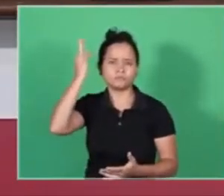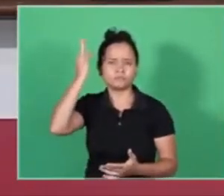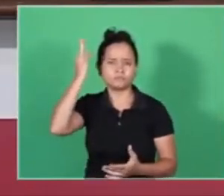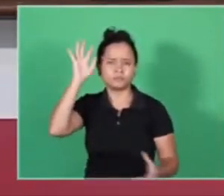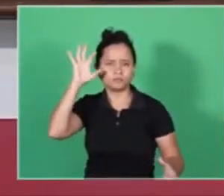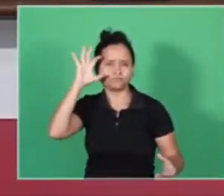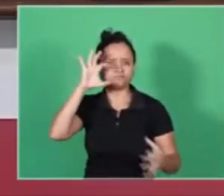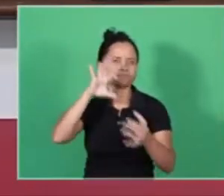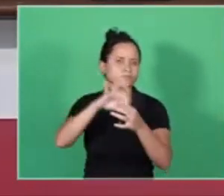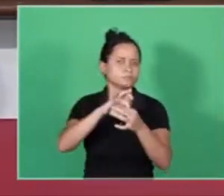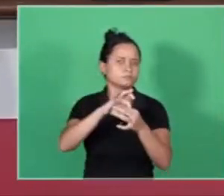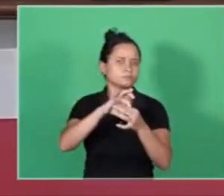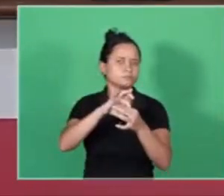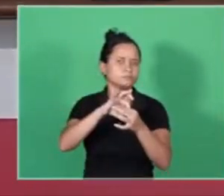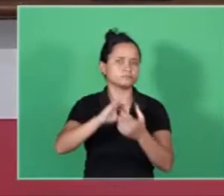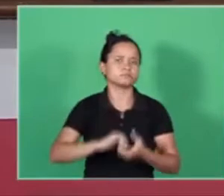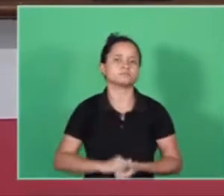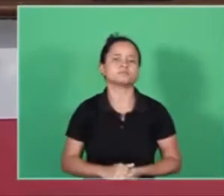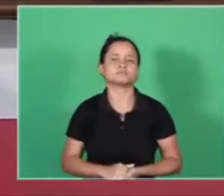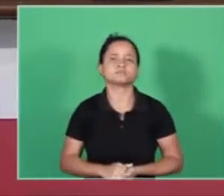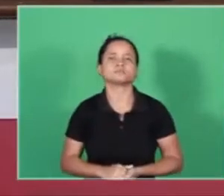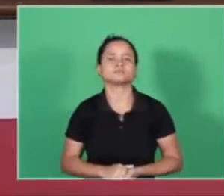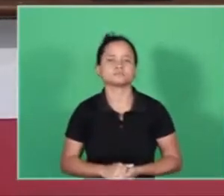When theology